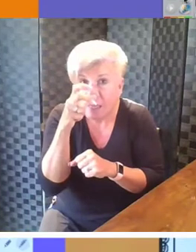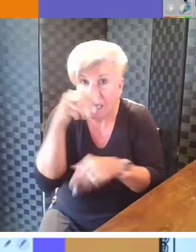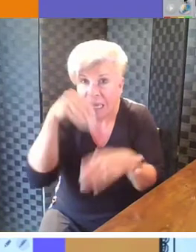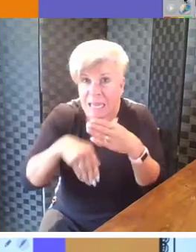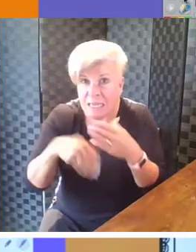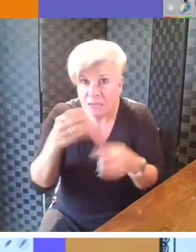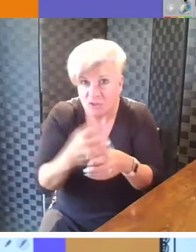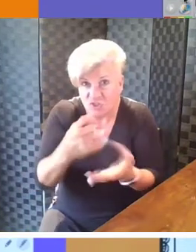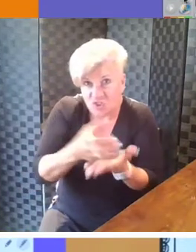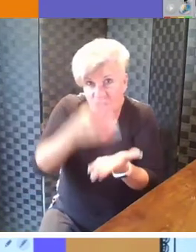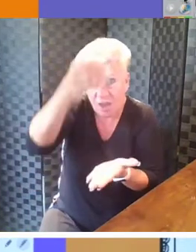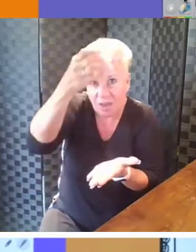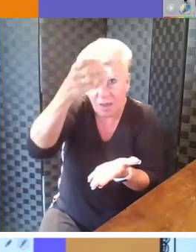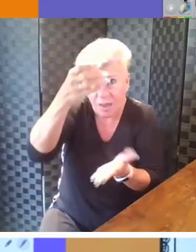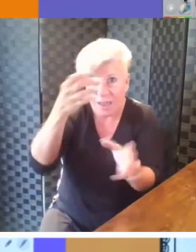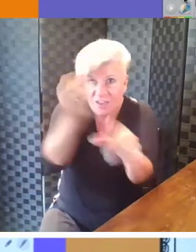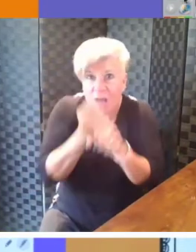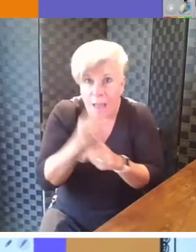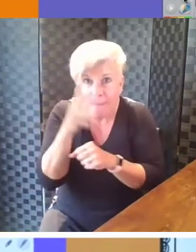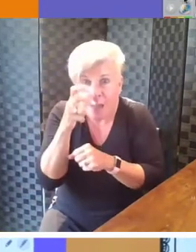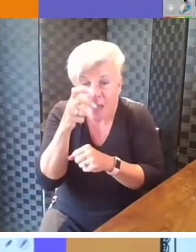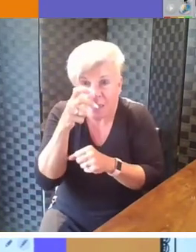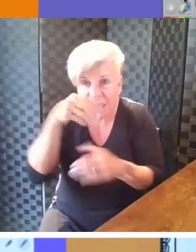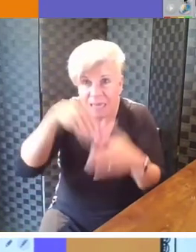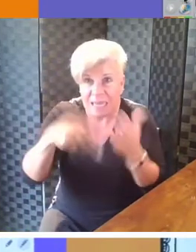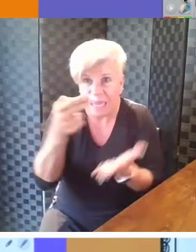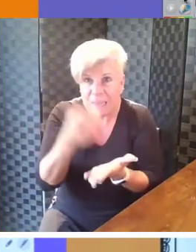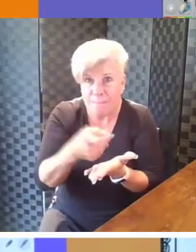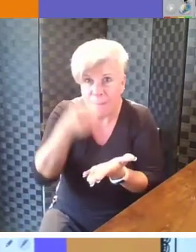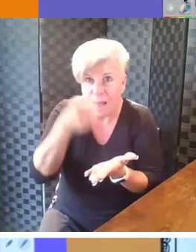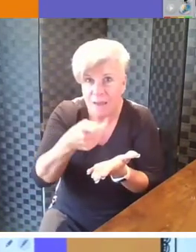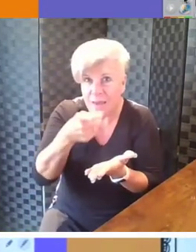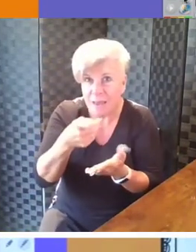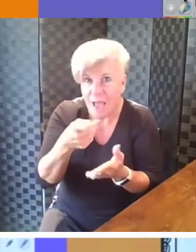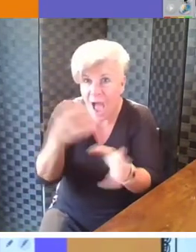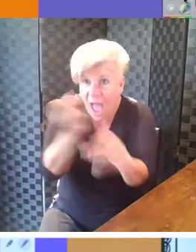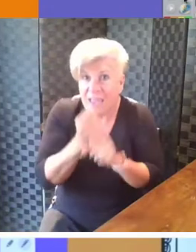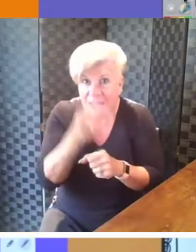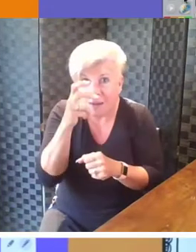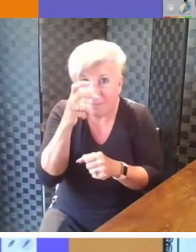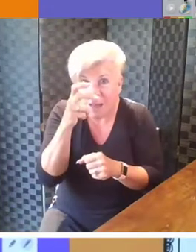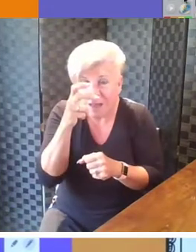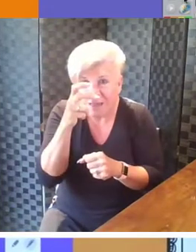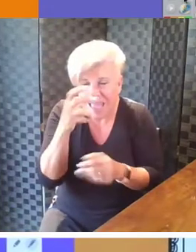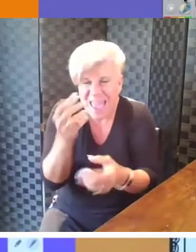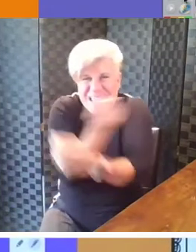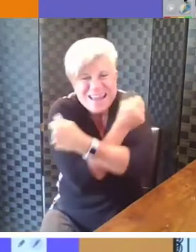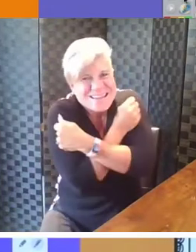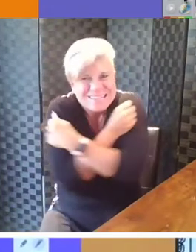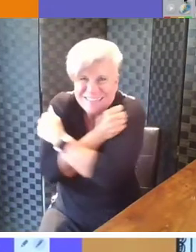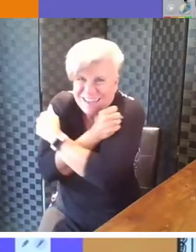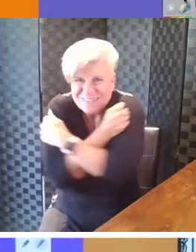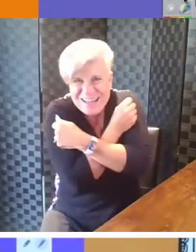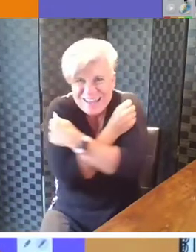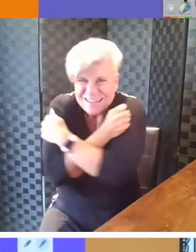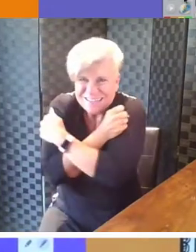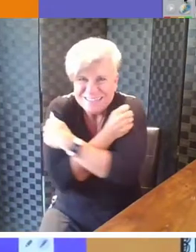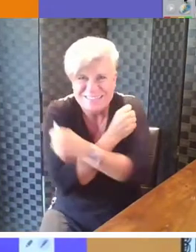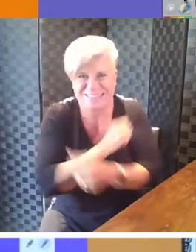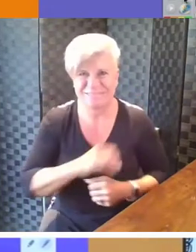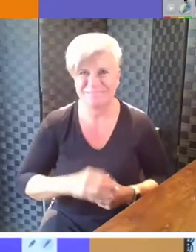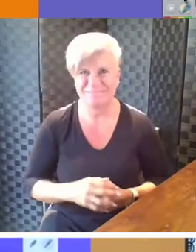in a jug. I caught a bug in a mug. I caught a bug and gave it a